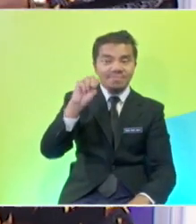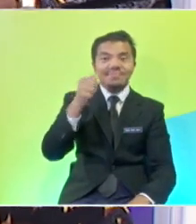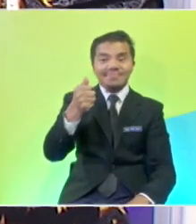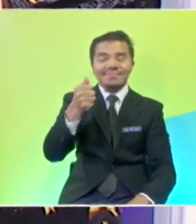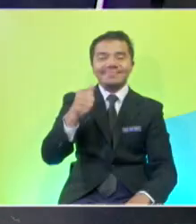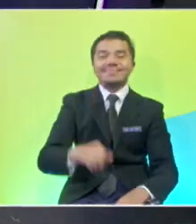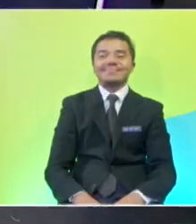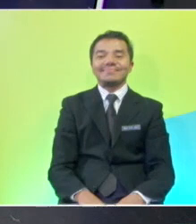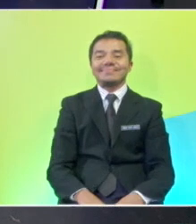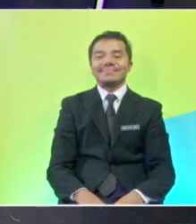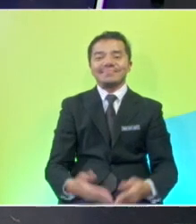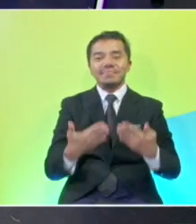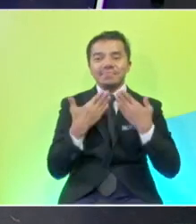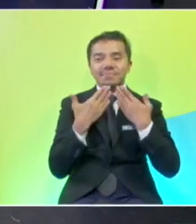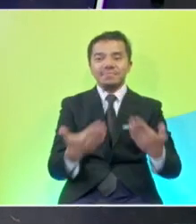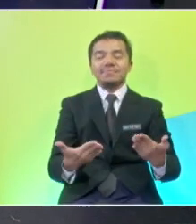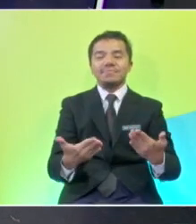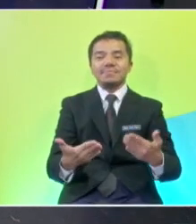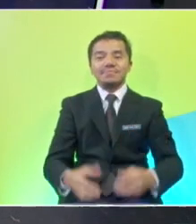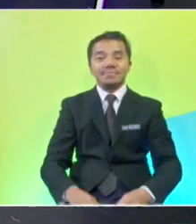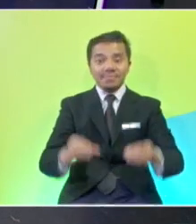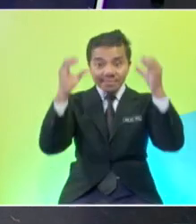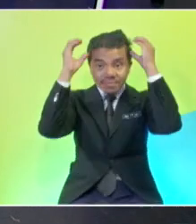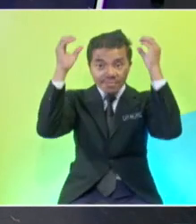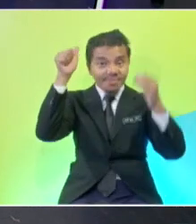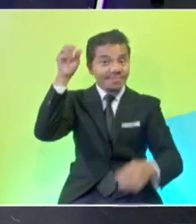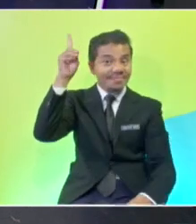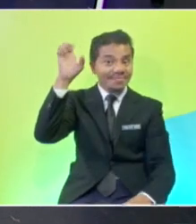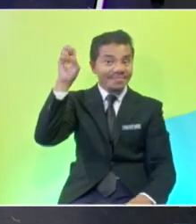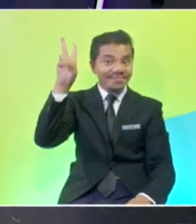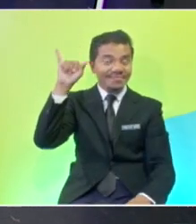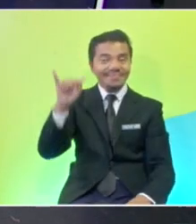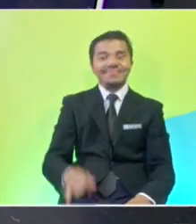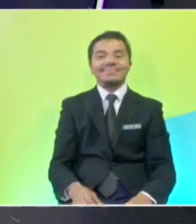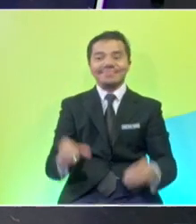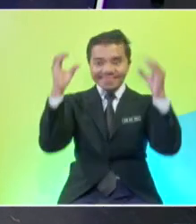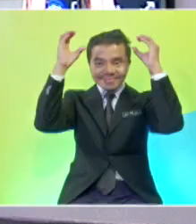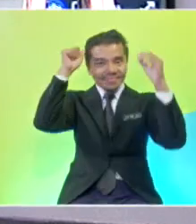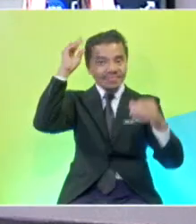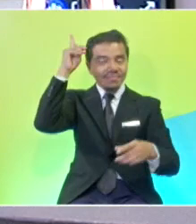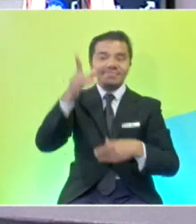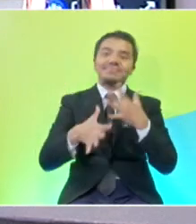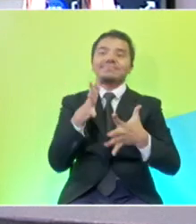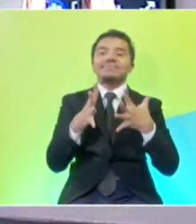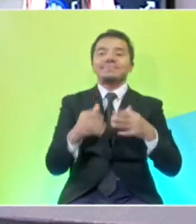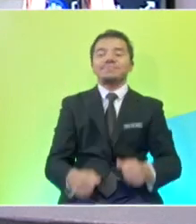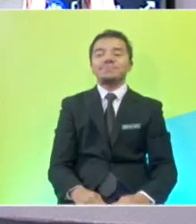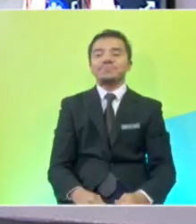like to say thank you very much to Miss Devi as well as Mr. Adli as our sign language interpreter for today's episode.